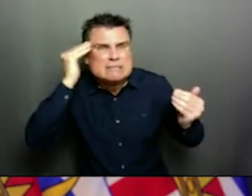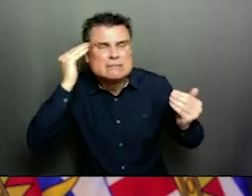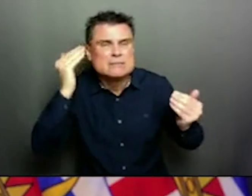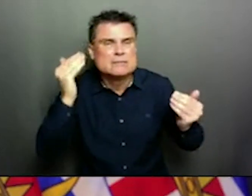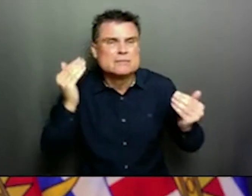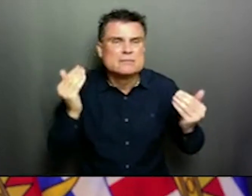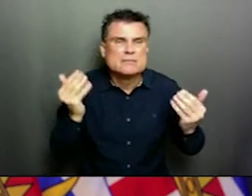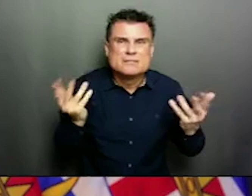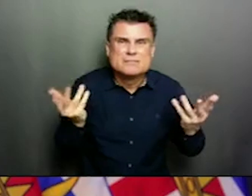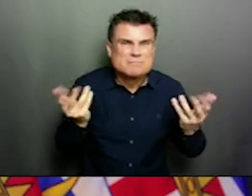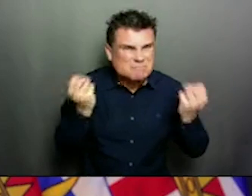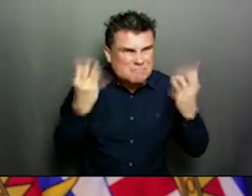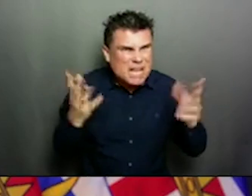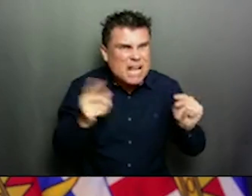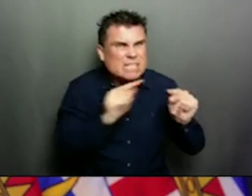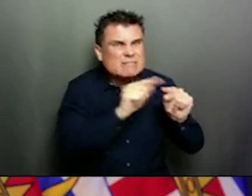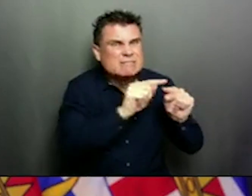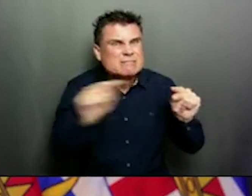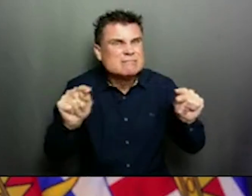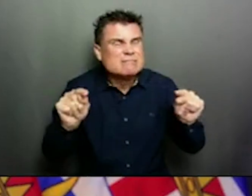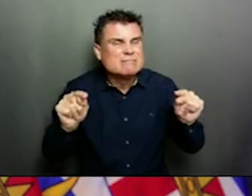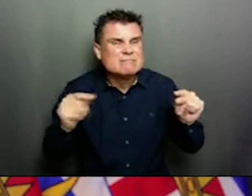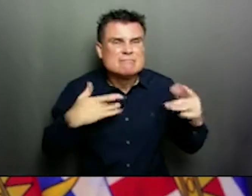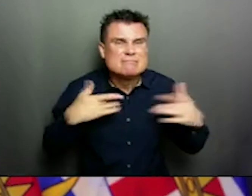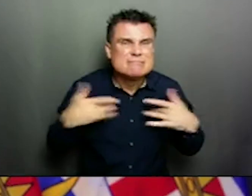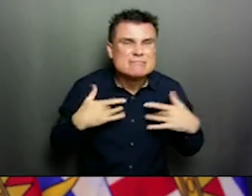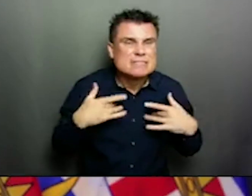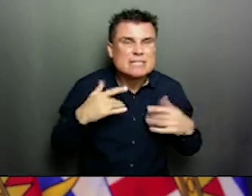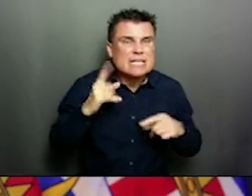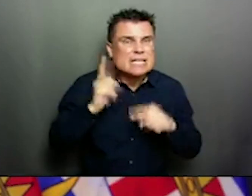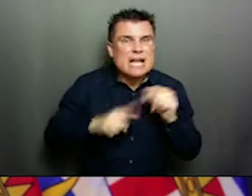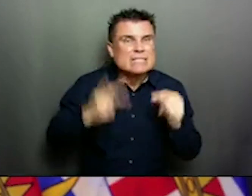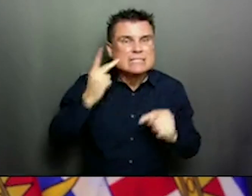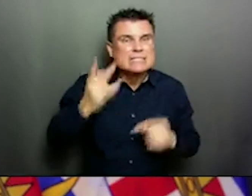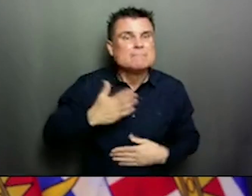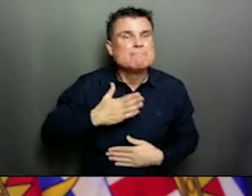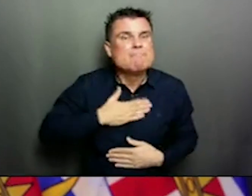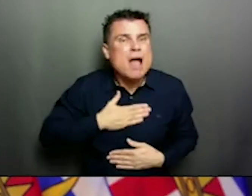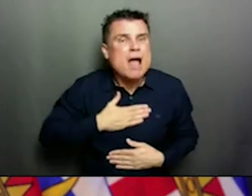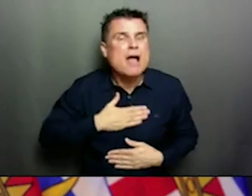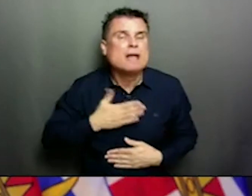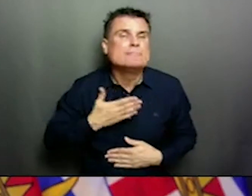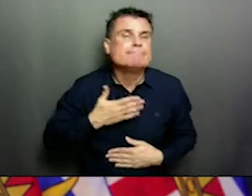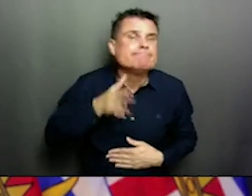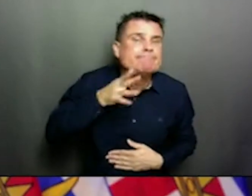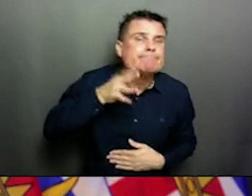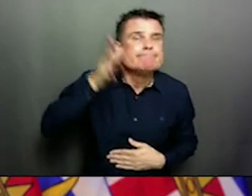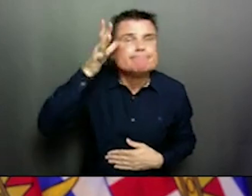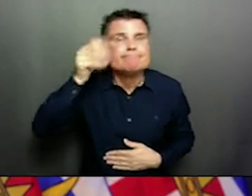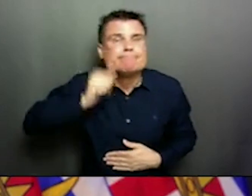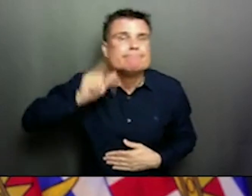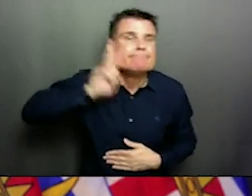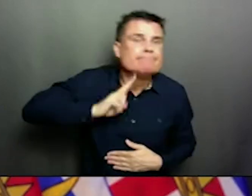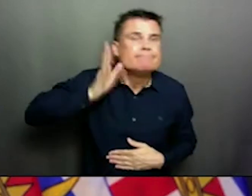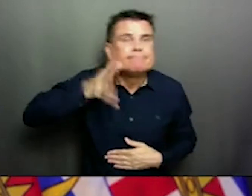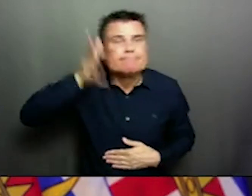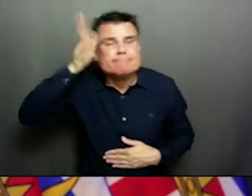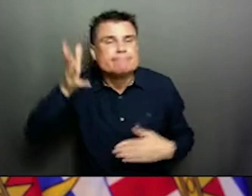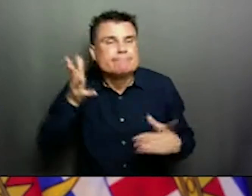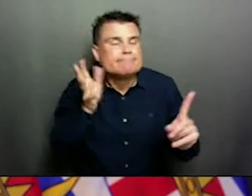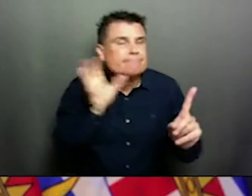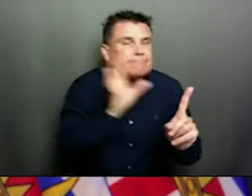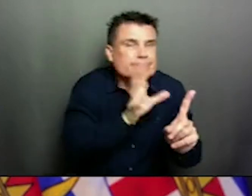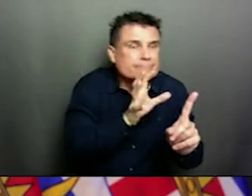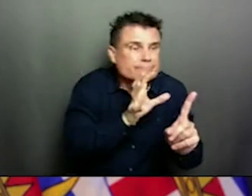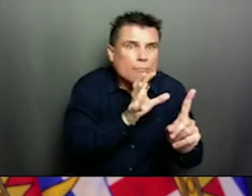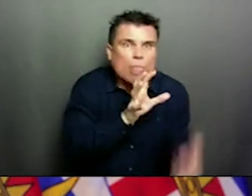to see their loved ones again. I know. I think we take this very much to heart. It is a